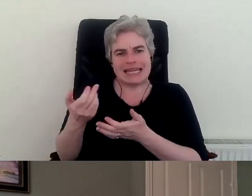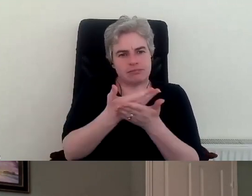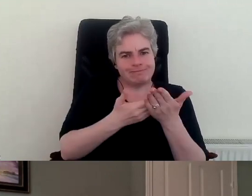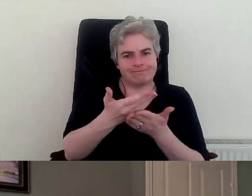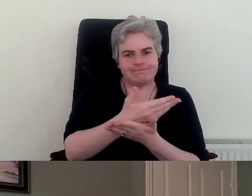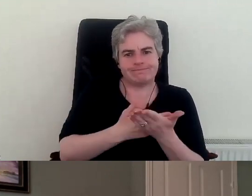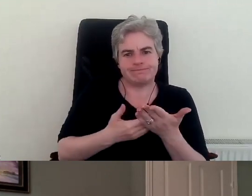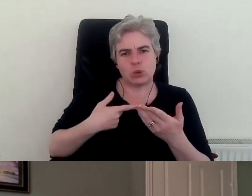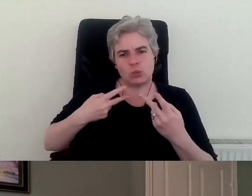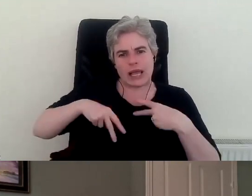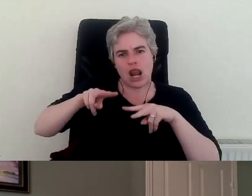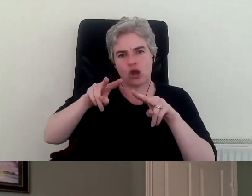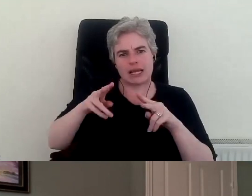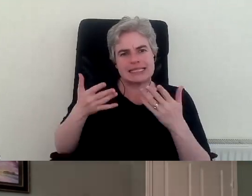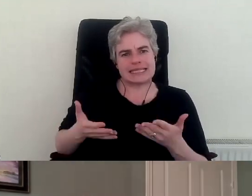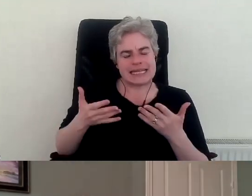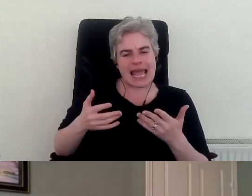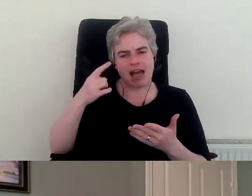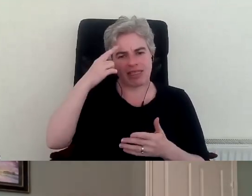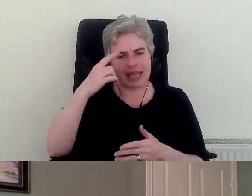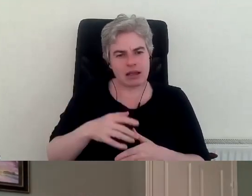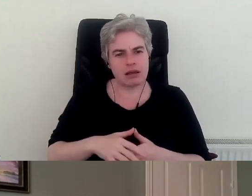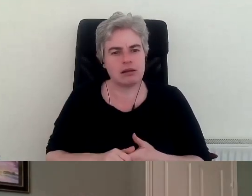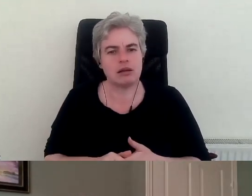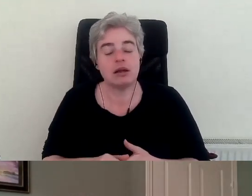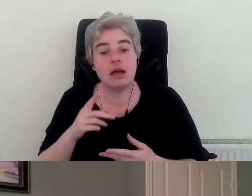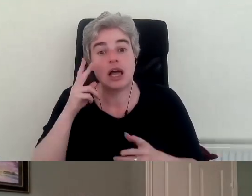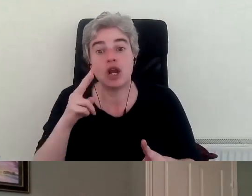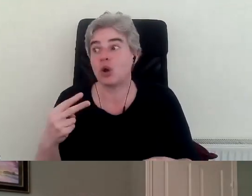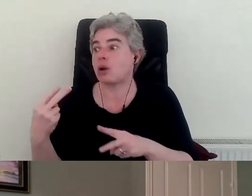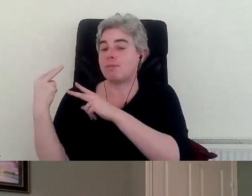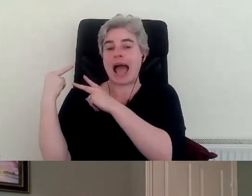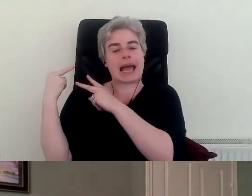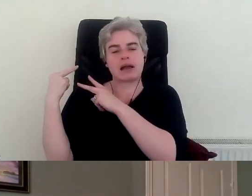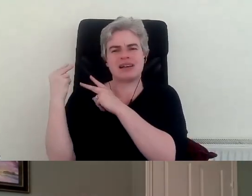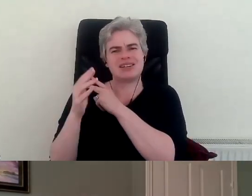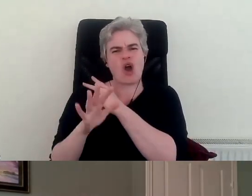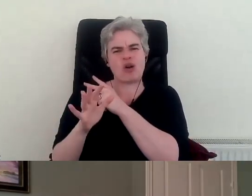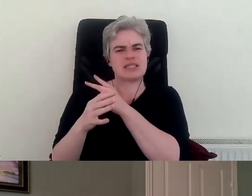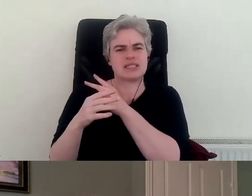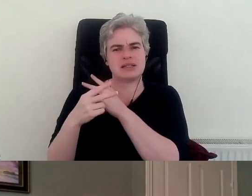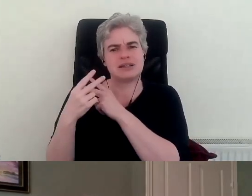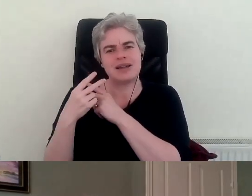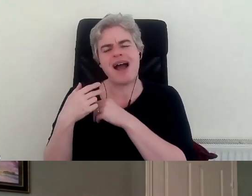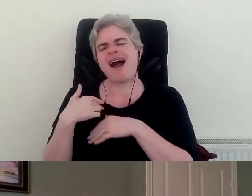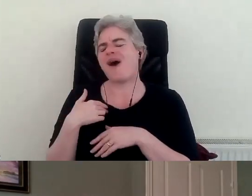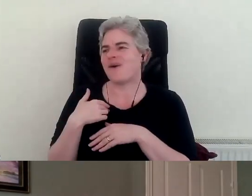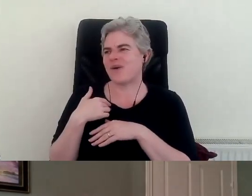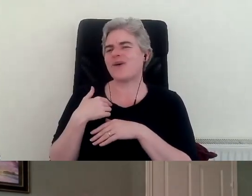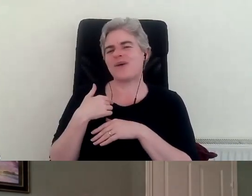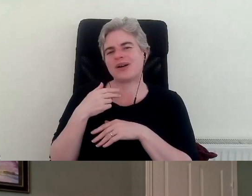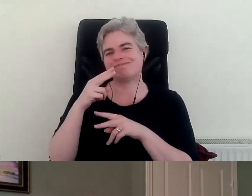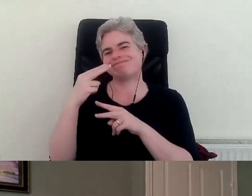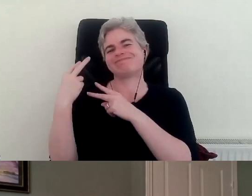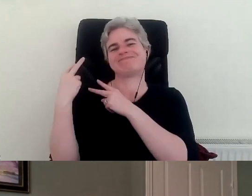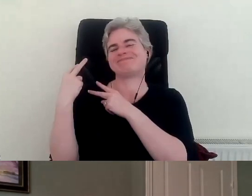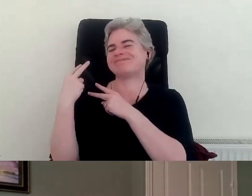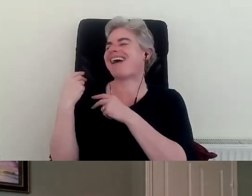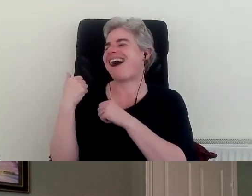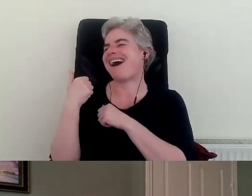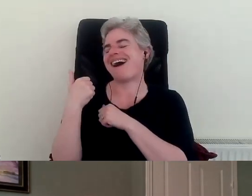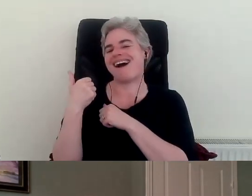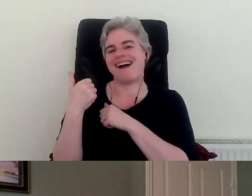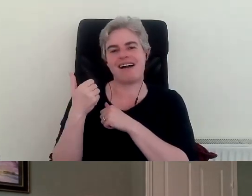that we are looking at today, I think looking back, not in a kind of a nostalgic way, but actually